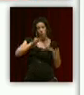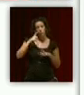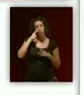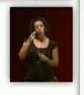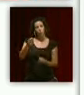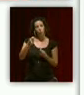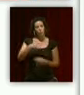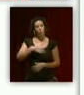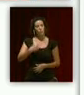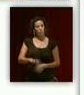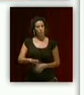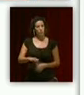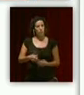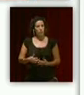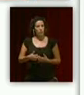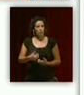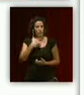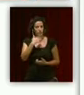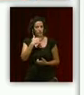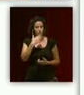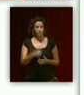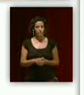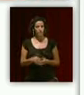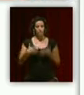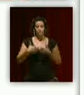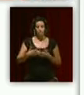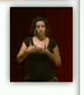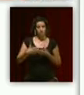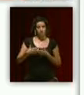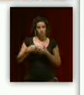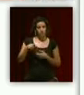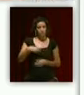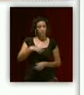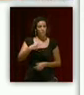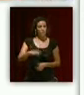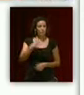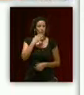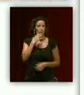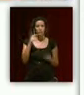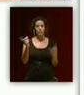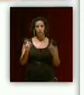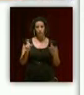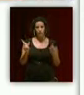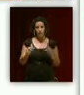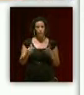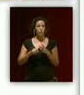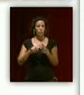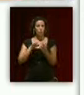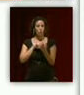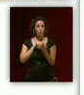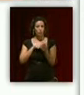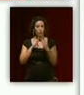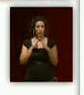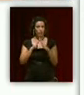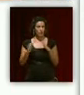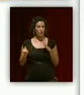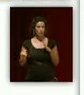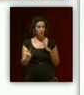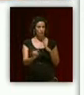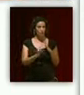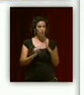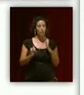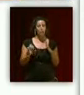in a certain manner it translates these brain waves into commands that intend to control a device. This device